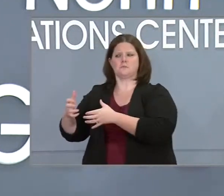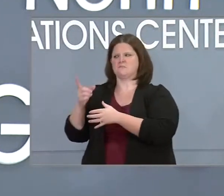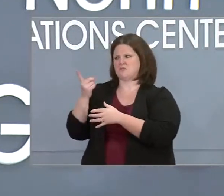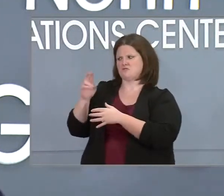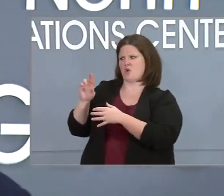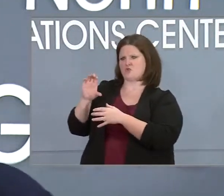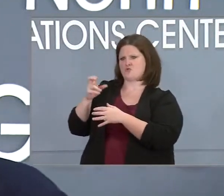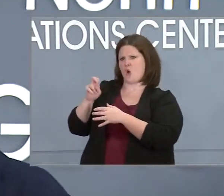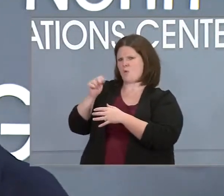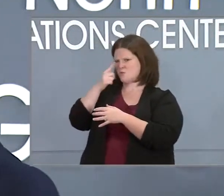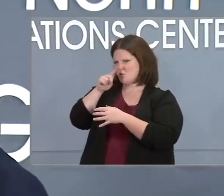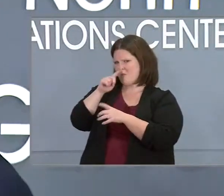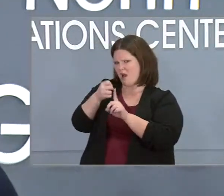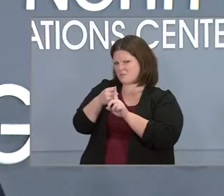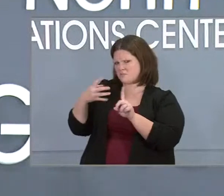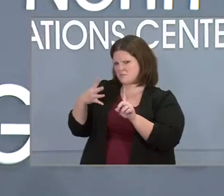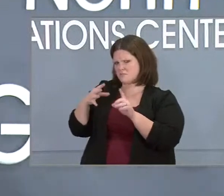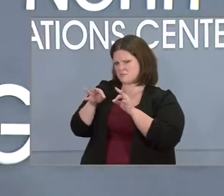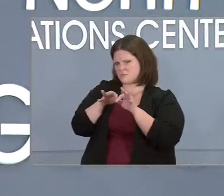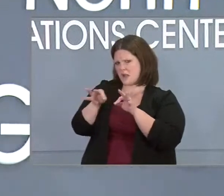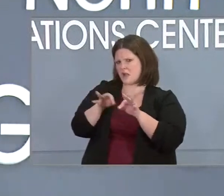on what I've said as well.